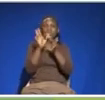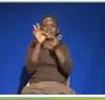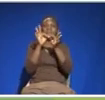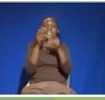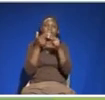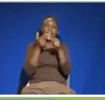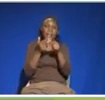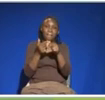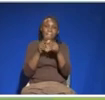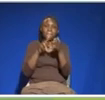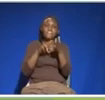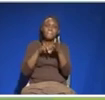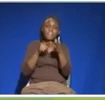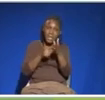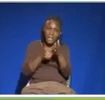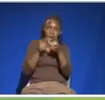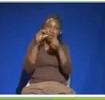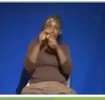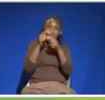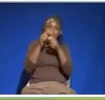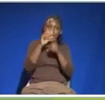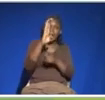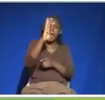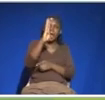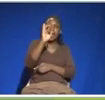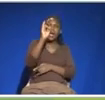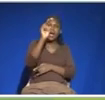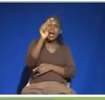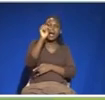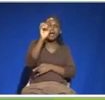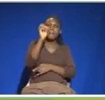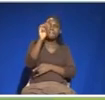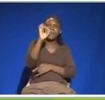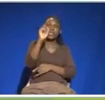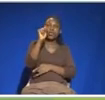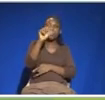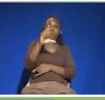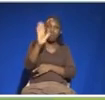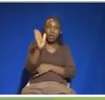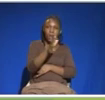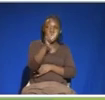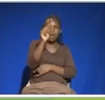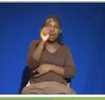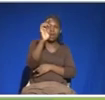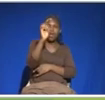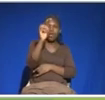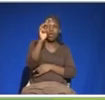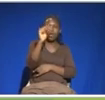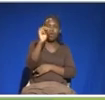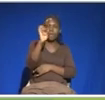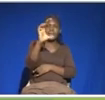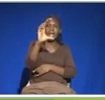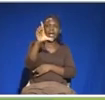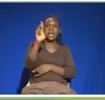therefore, the definition of the term binomial nomenclature is the scientific double naming of